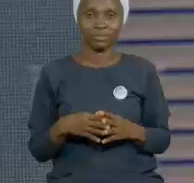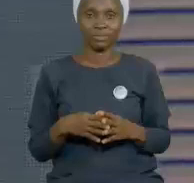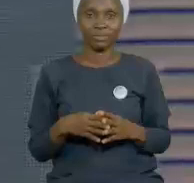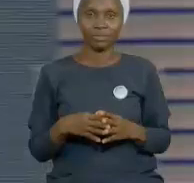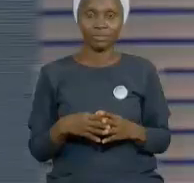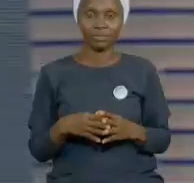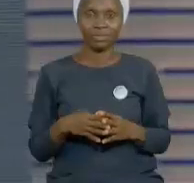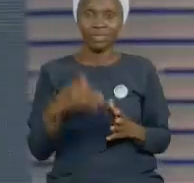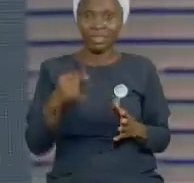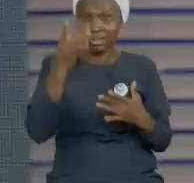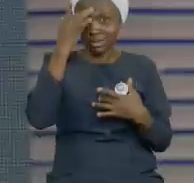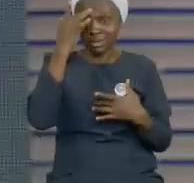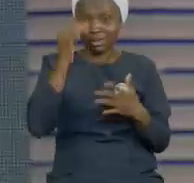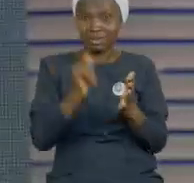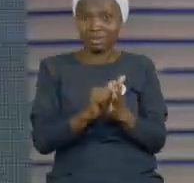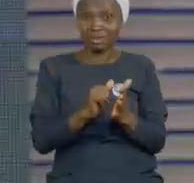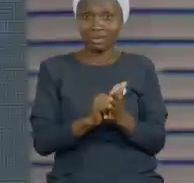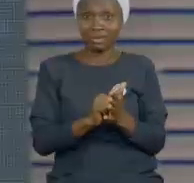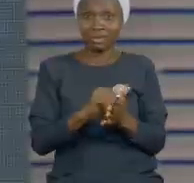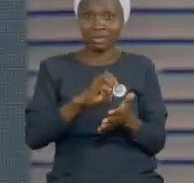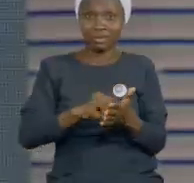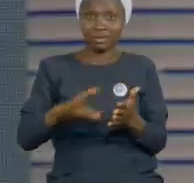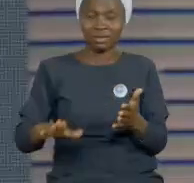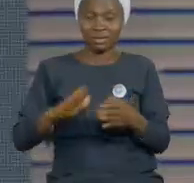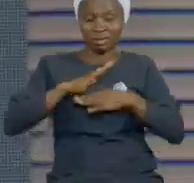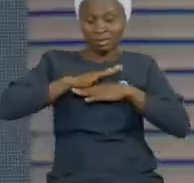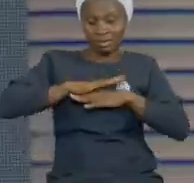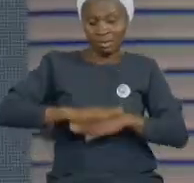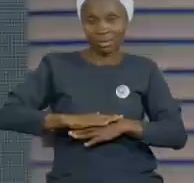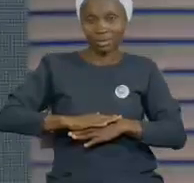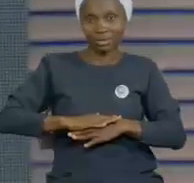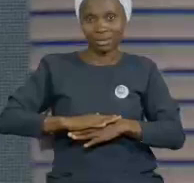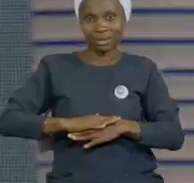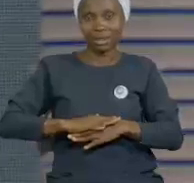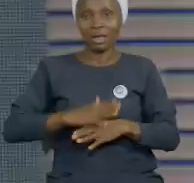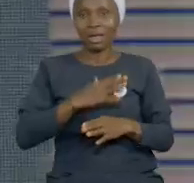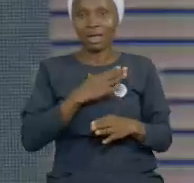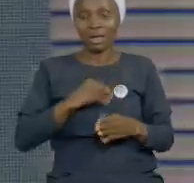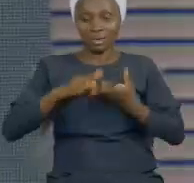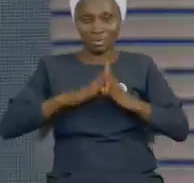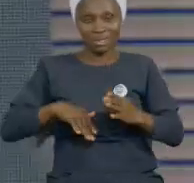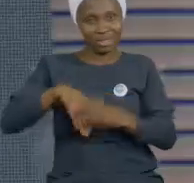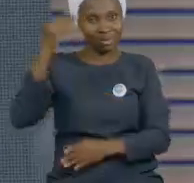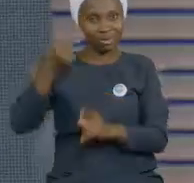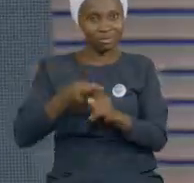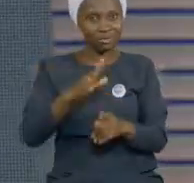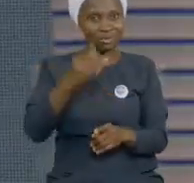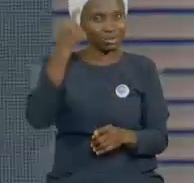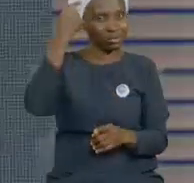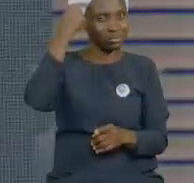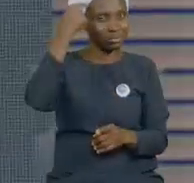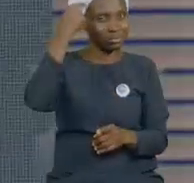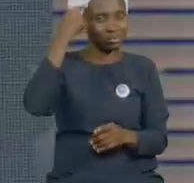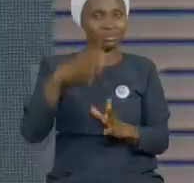The sickness that takes the rest and the restoration of the peace from your brain.